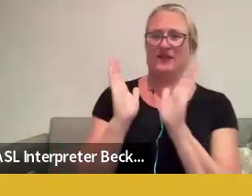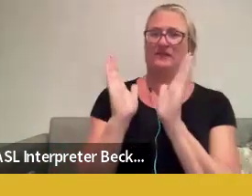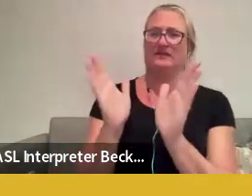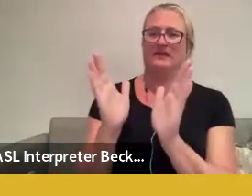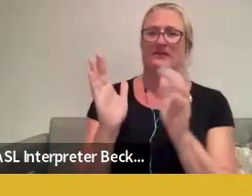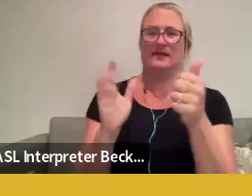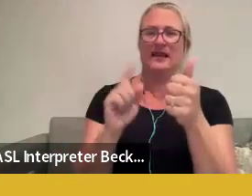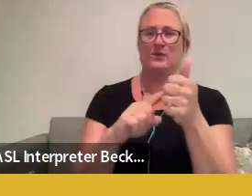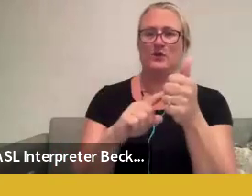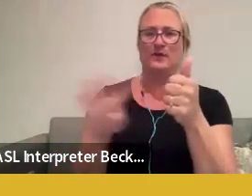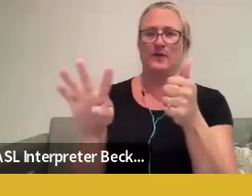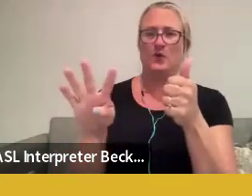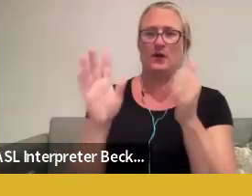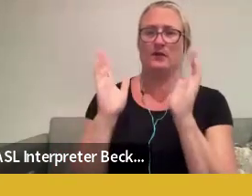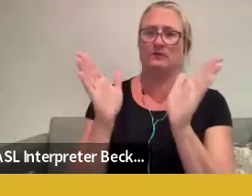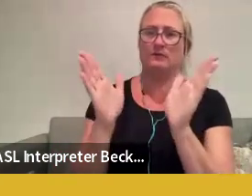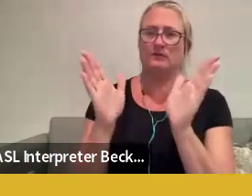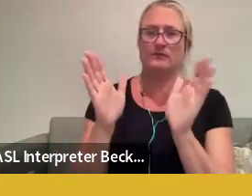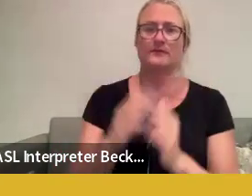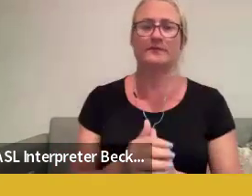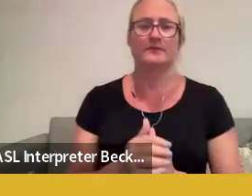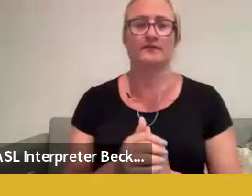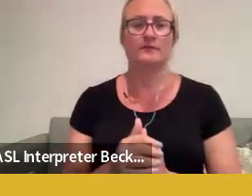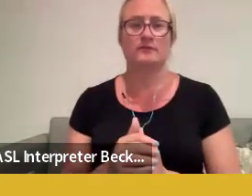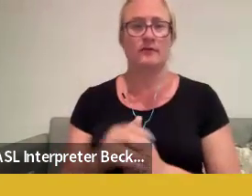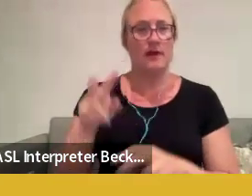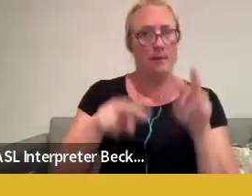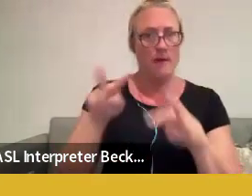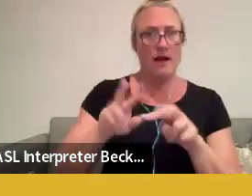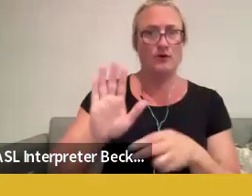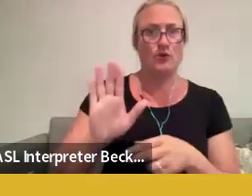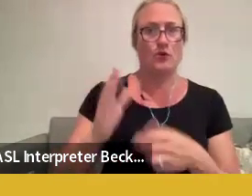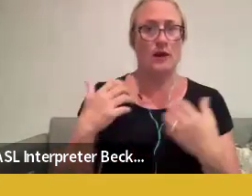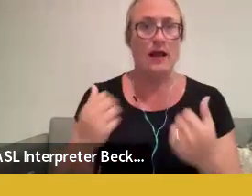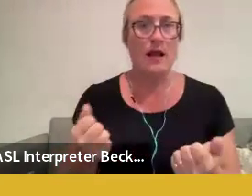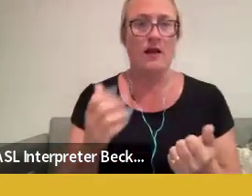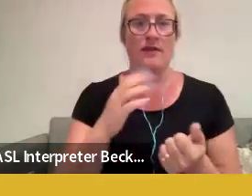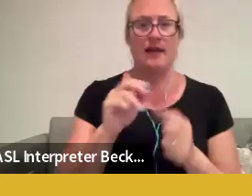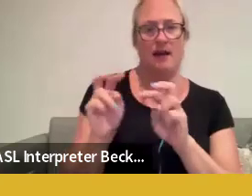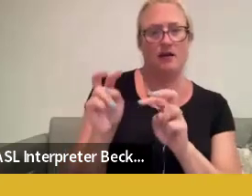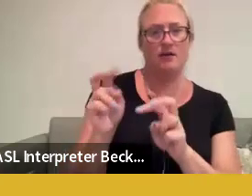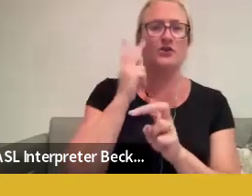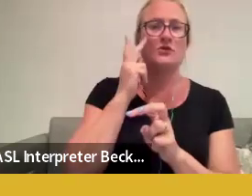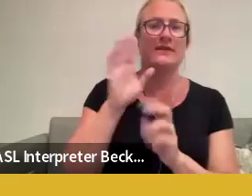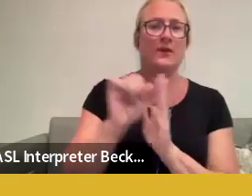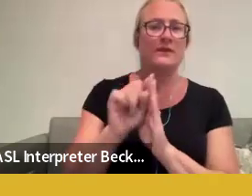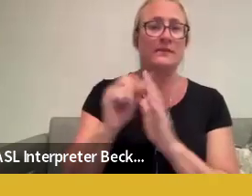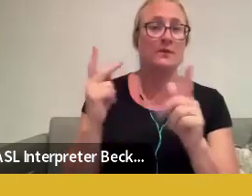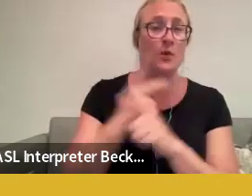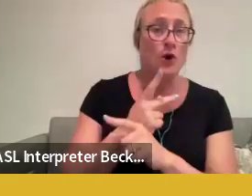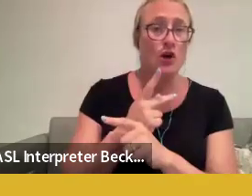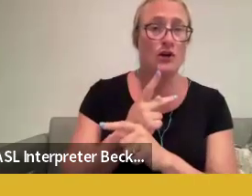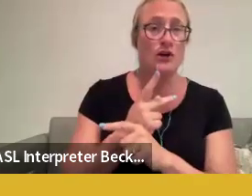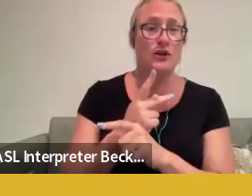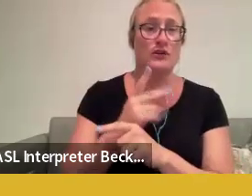day, which is between 10 a.m. and 4 p.m. You want to monitor your health, check for signs of worsening symptoms of